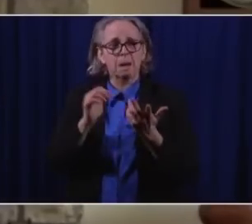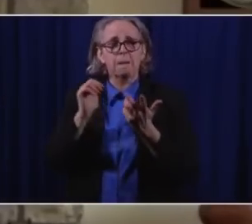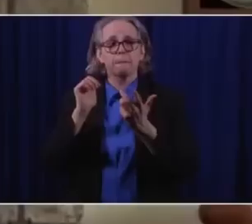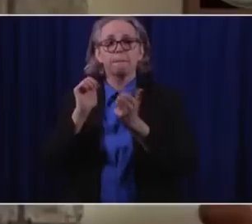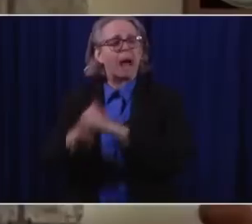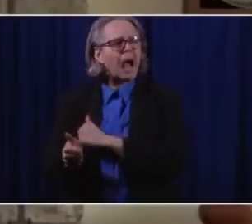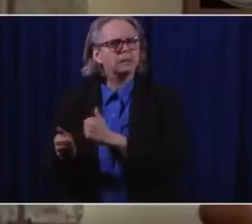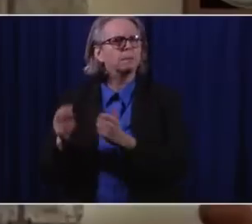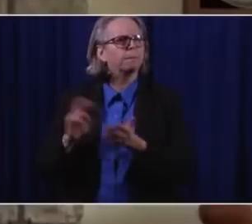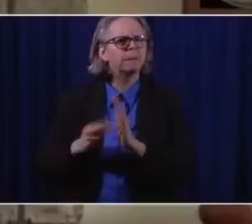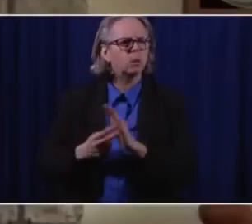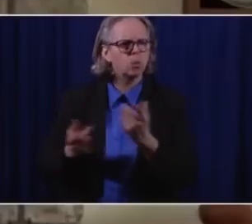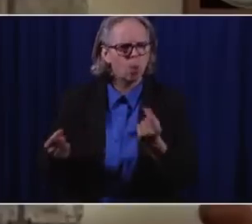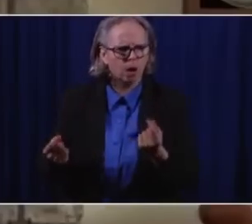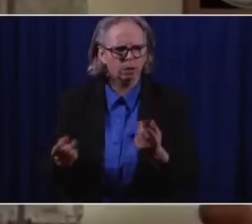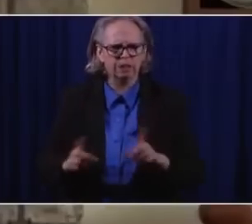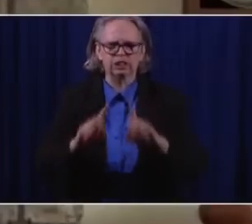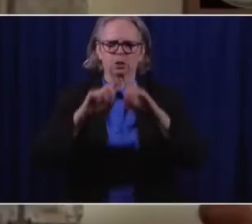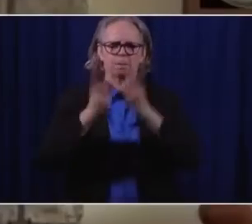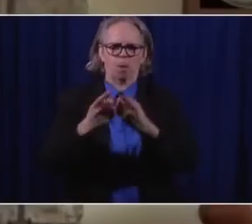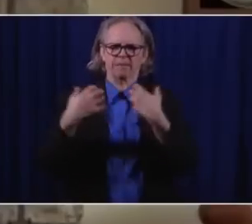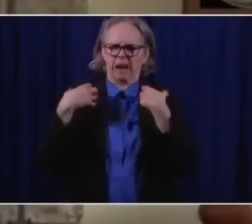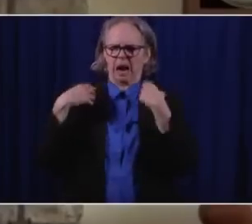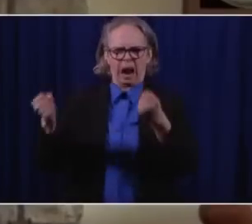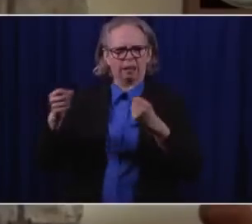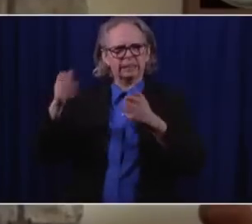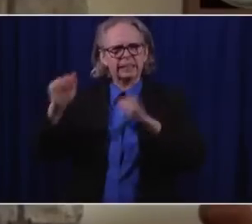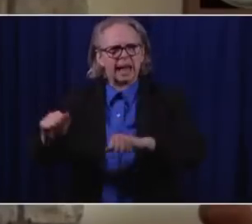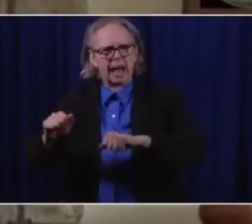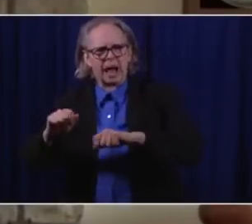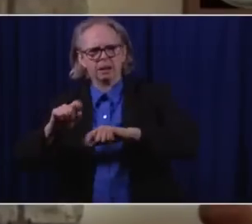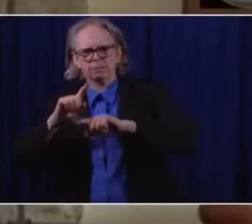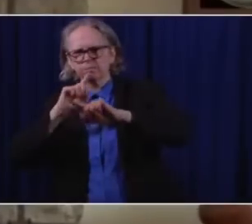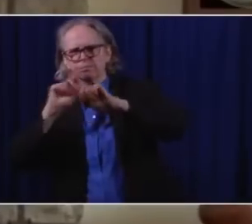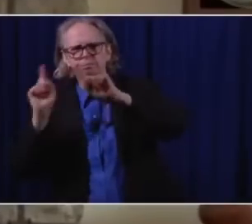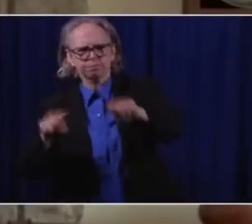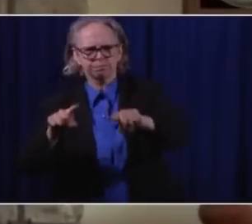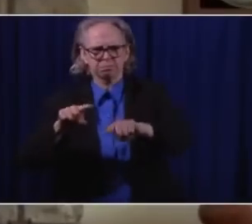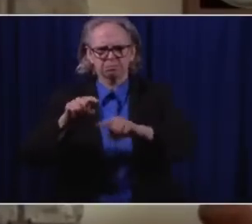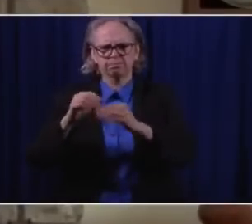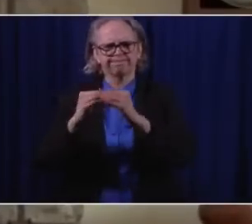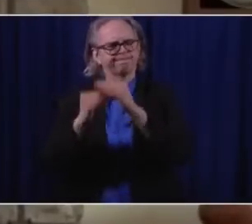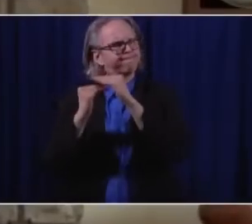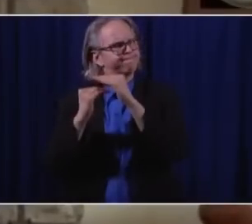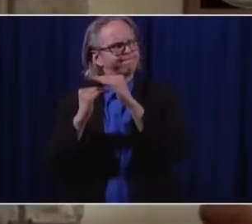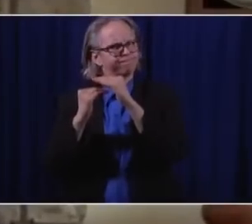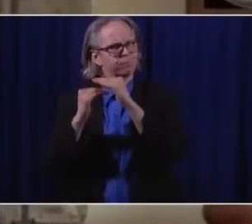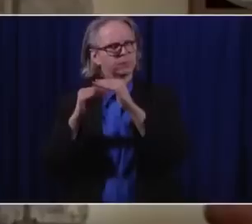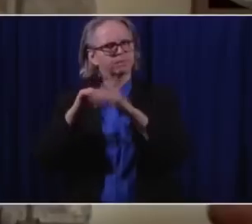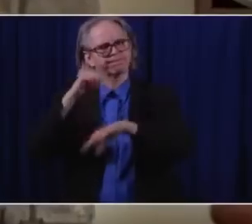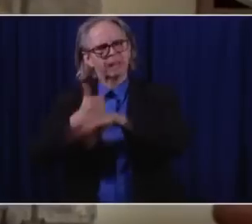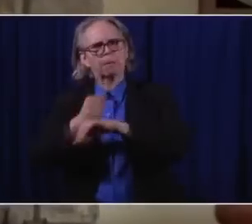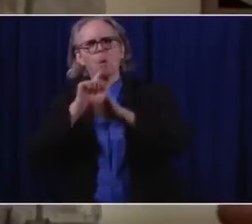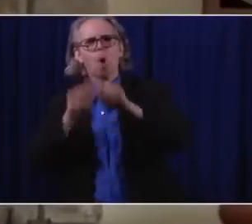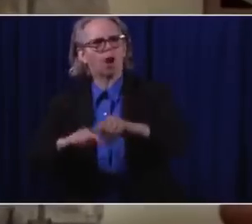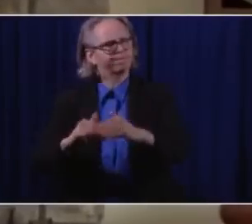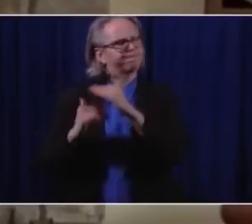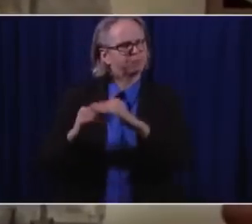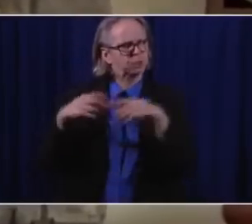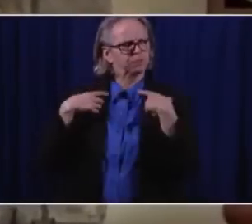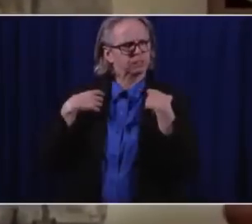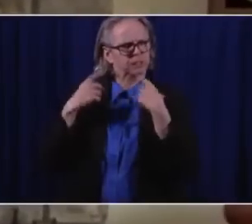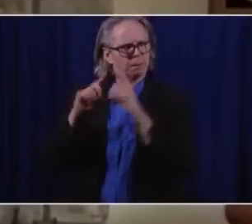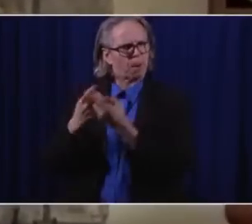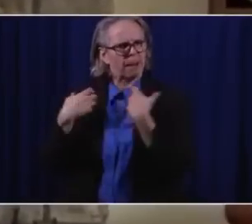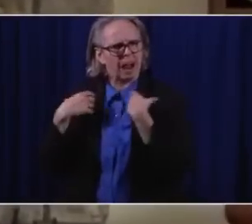of Health to issue orders necessary to prevent the spread of infectious diseases. Not just this one, but